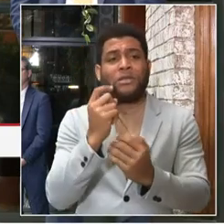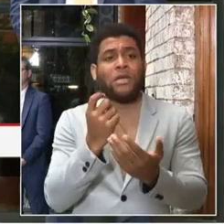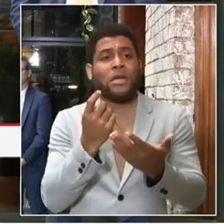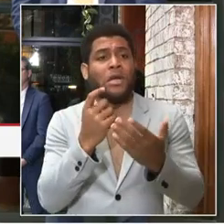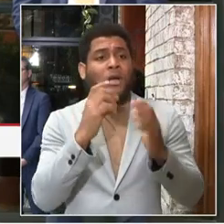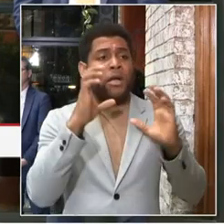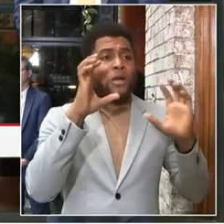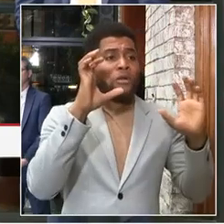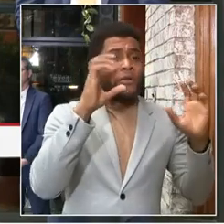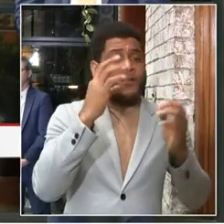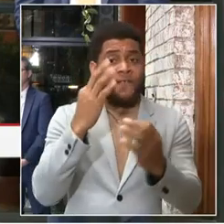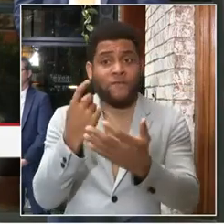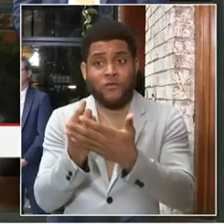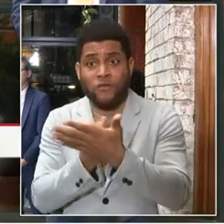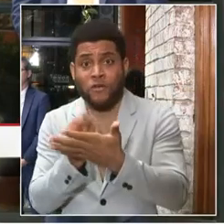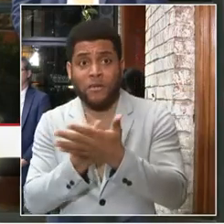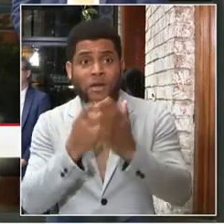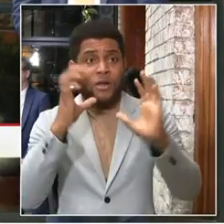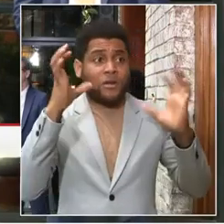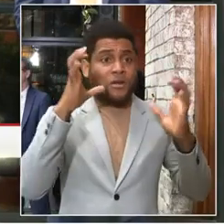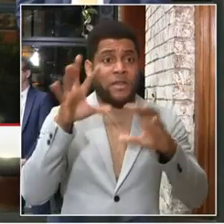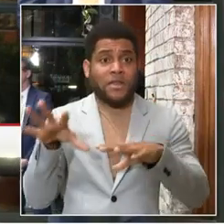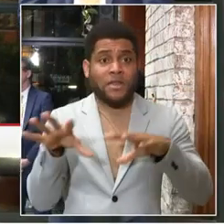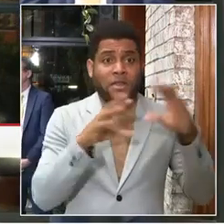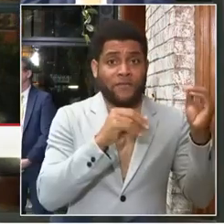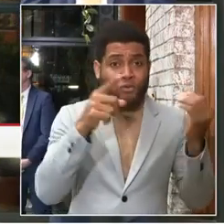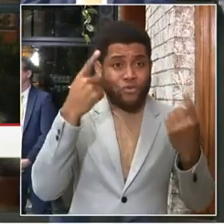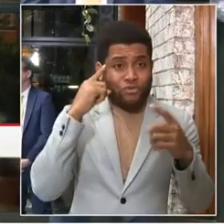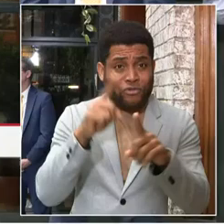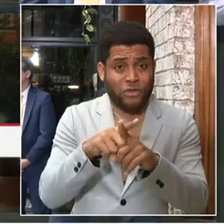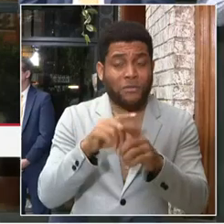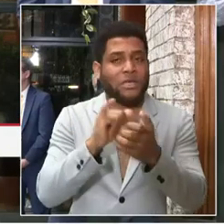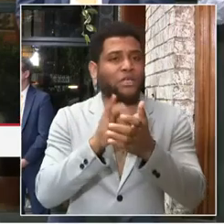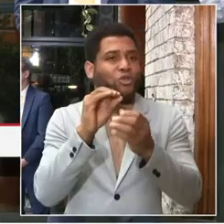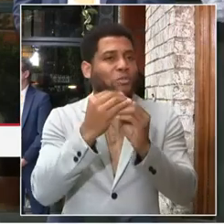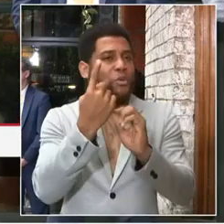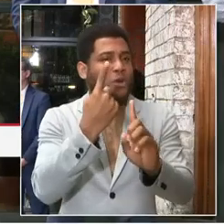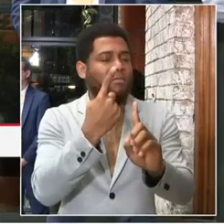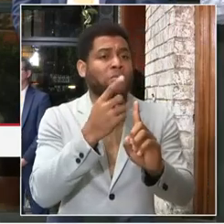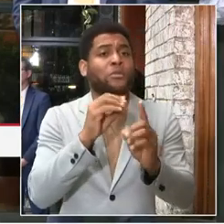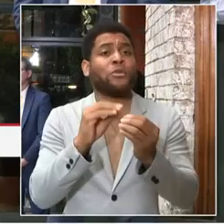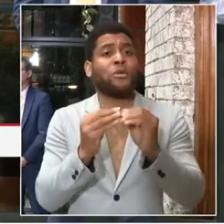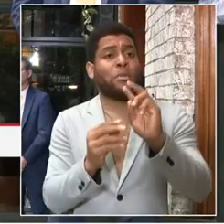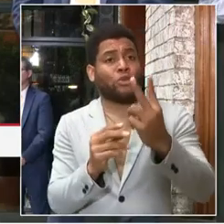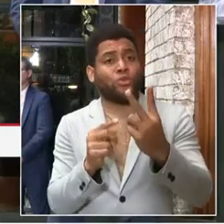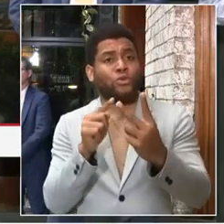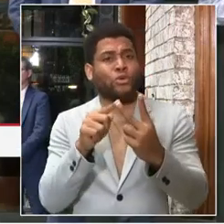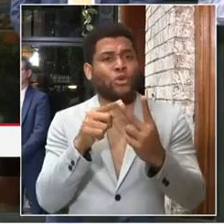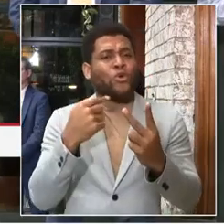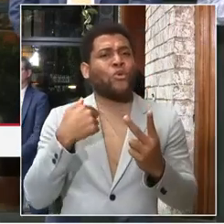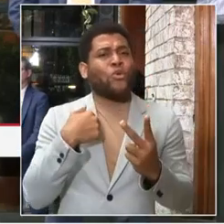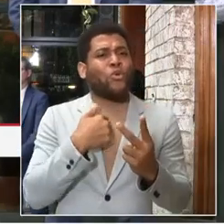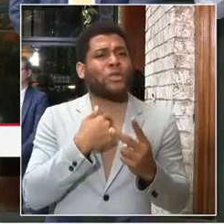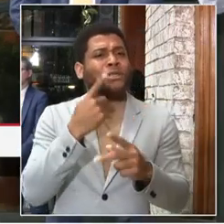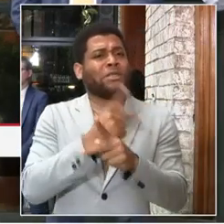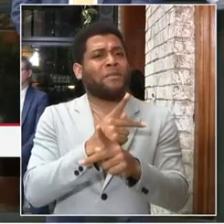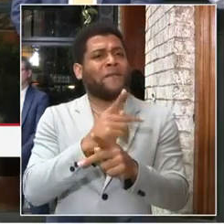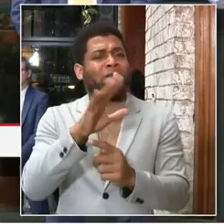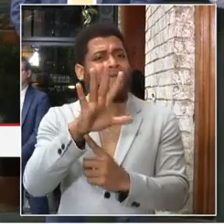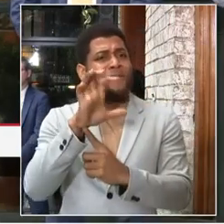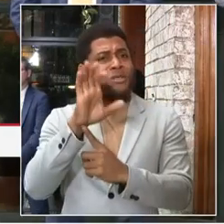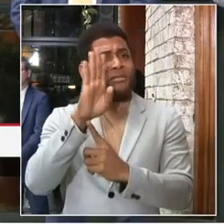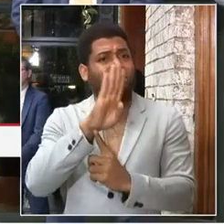that? That's my first question. I have a second one. Do I agree that we should still keep our $500 million on the